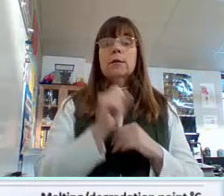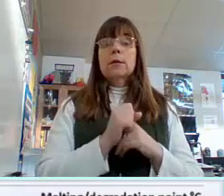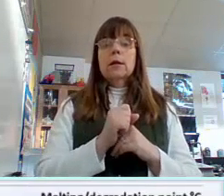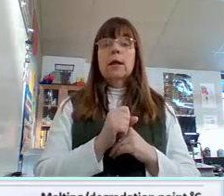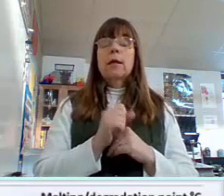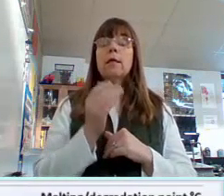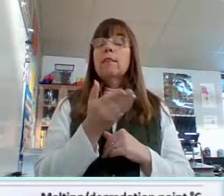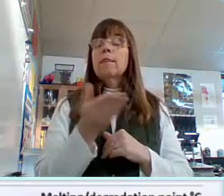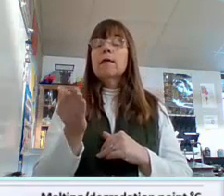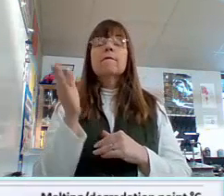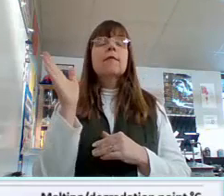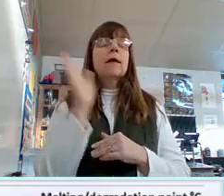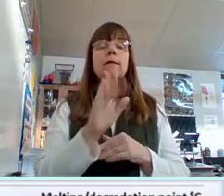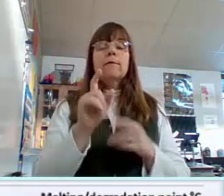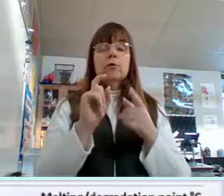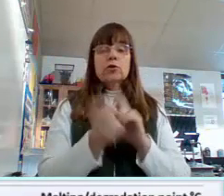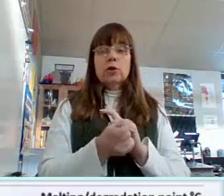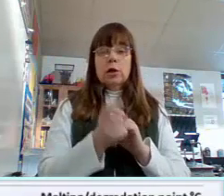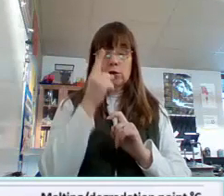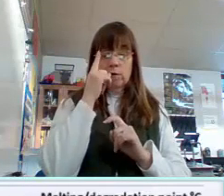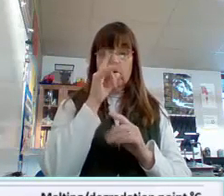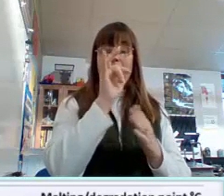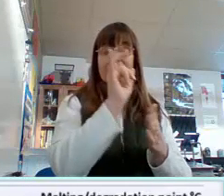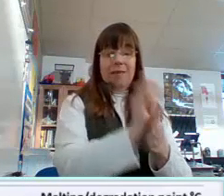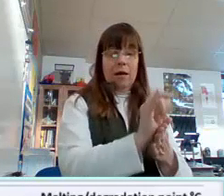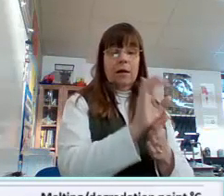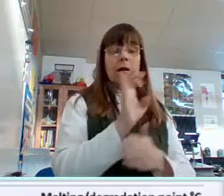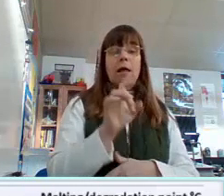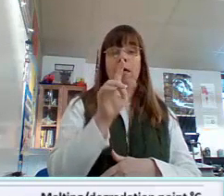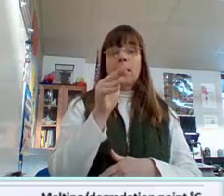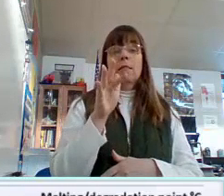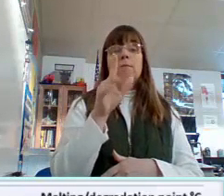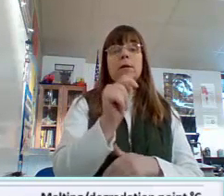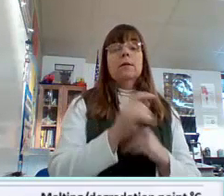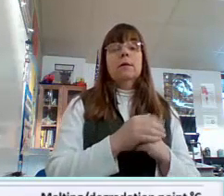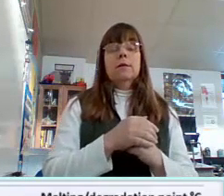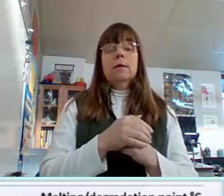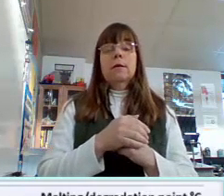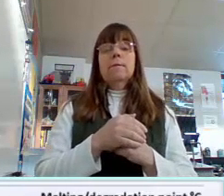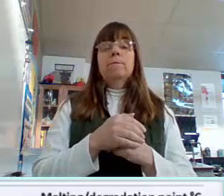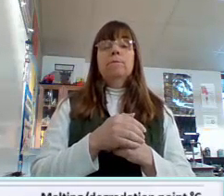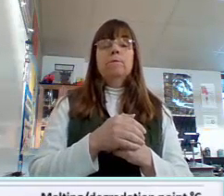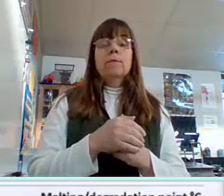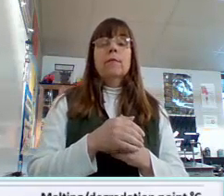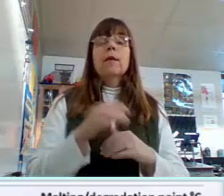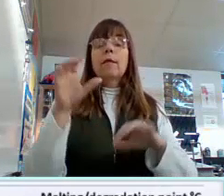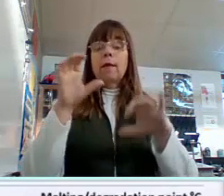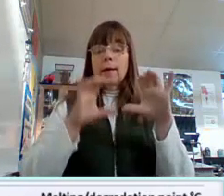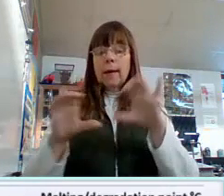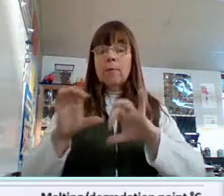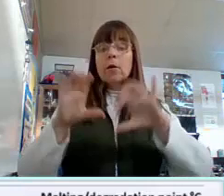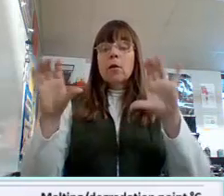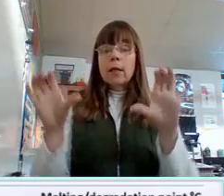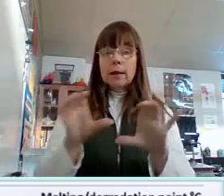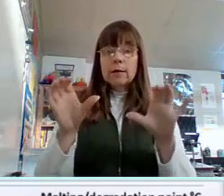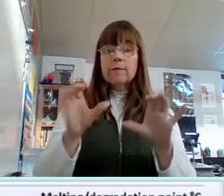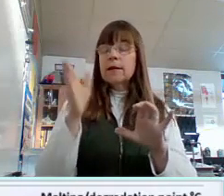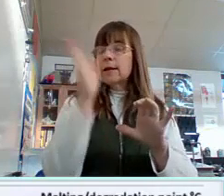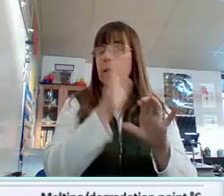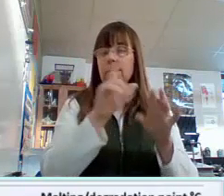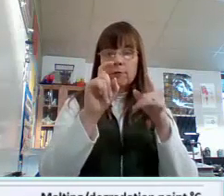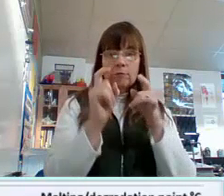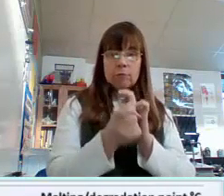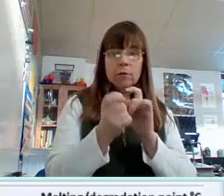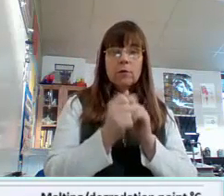Characteristic properties are things that never change for that element. One of those is chemical activity, and that means its ability